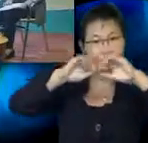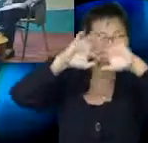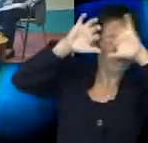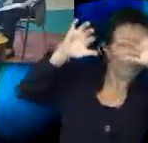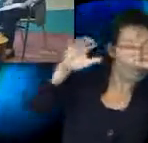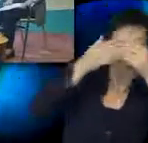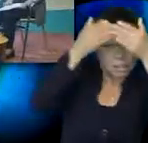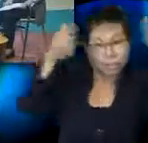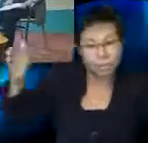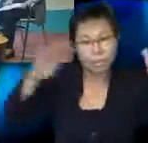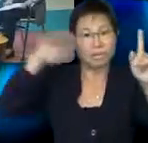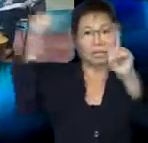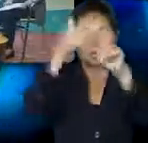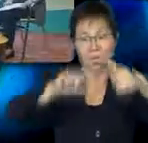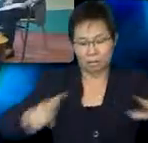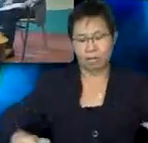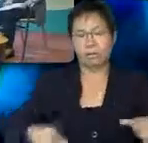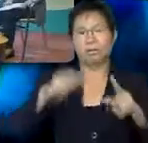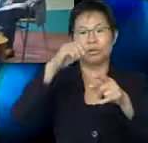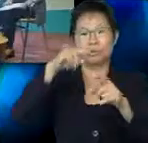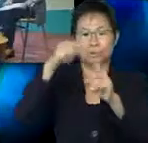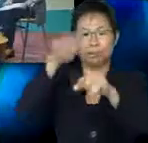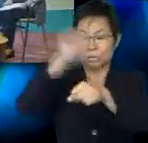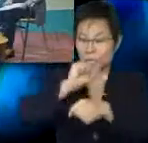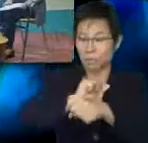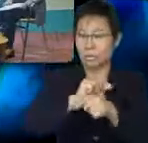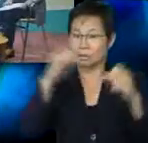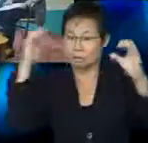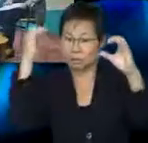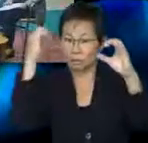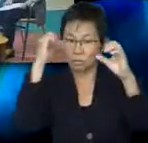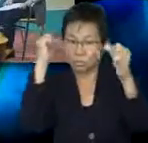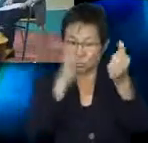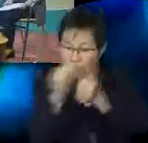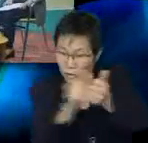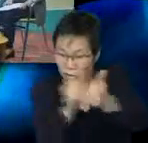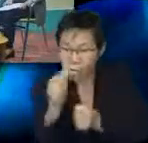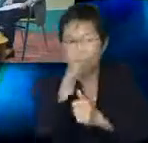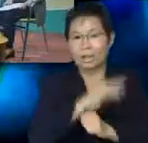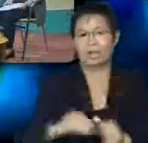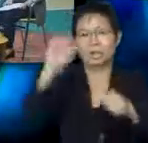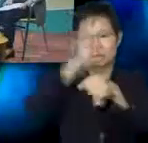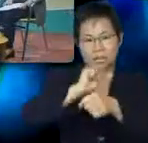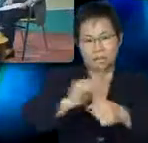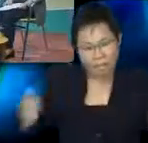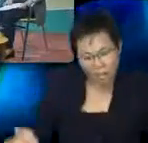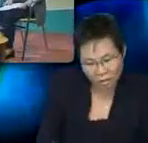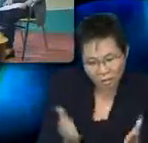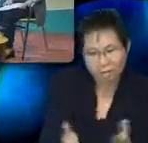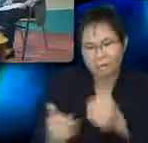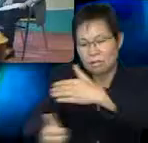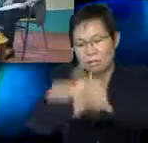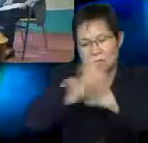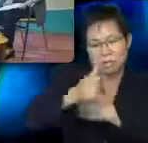target language through tasks that are challenging and tasks that encourage risk-taking.